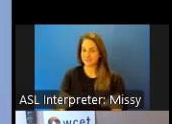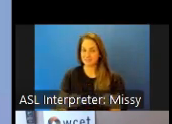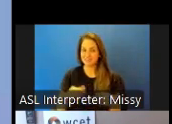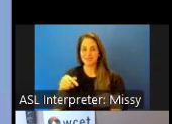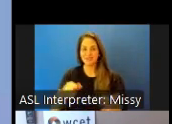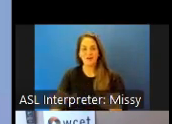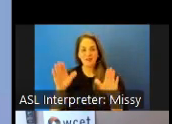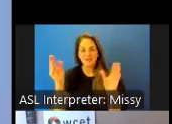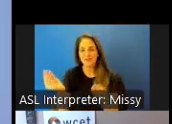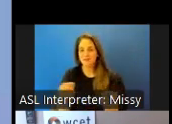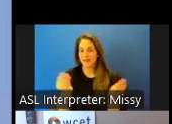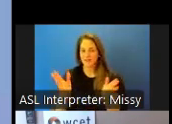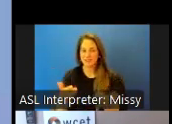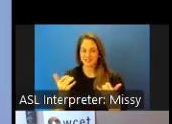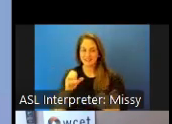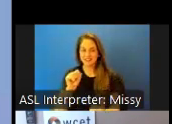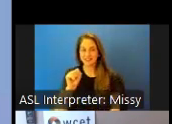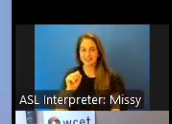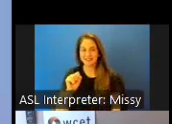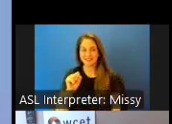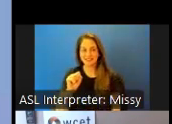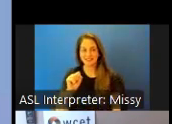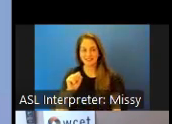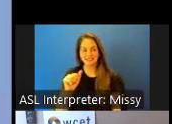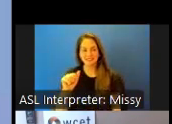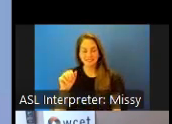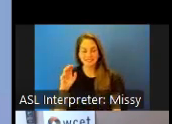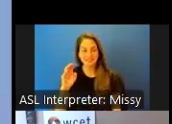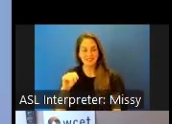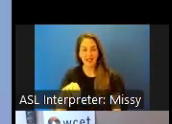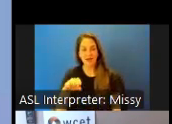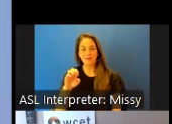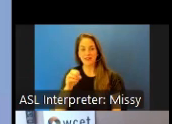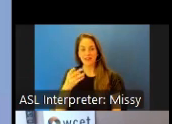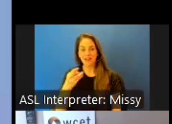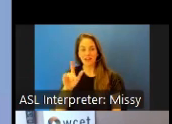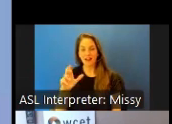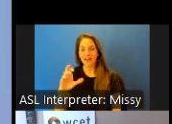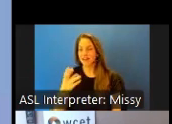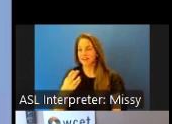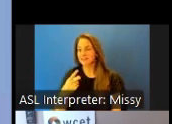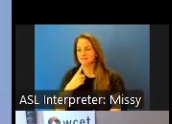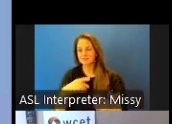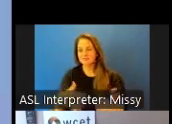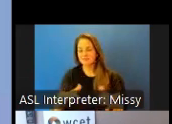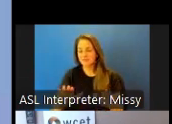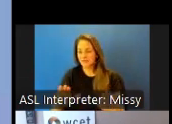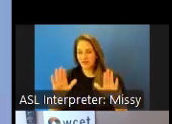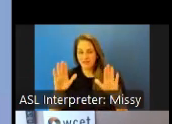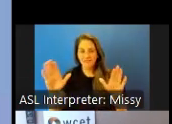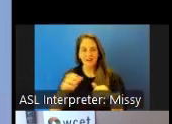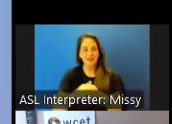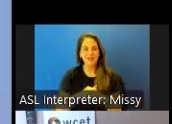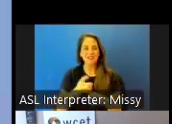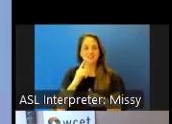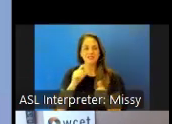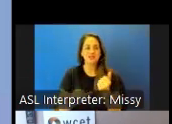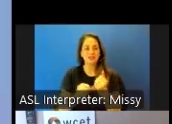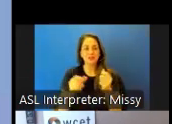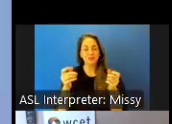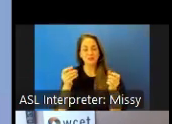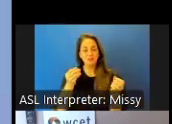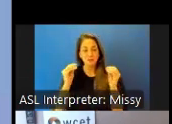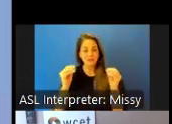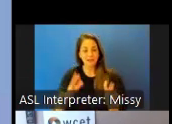wonderful moderator today. Suzanne Ehrlich is a friend of WCET. She's on our steering committee, and she is the Associate Professor and